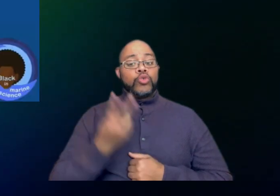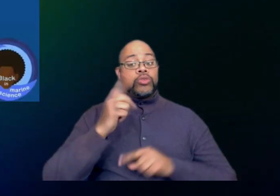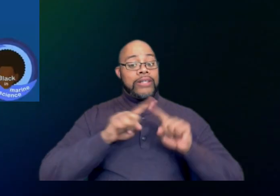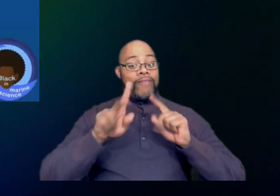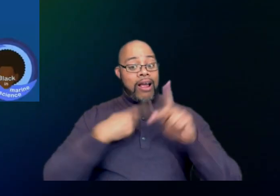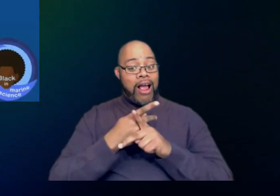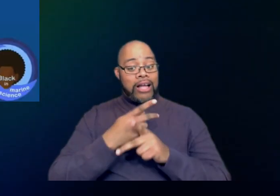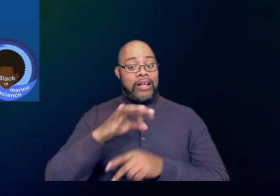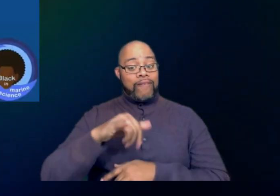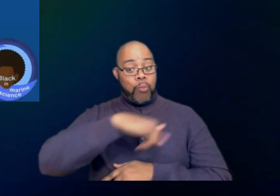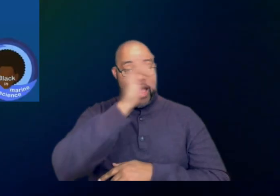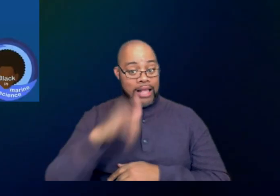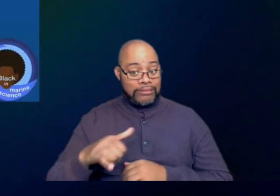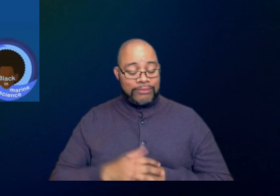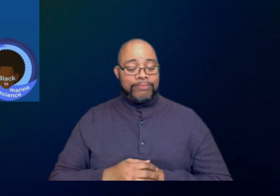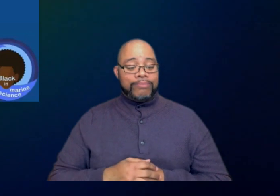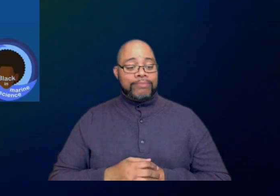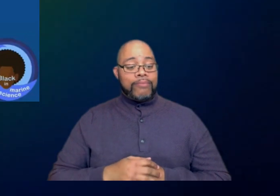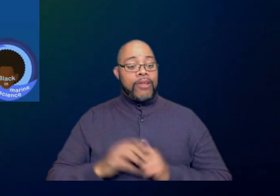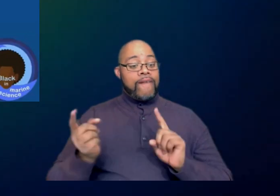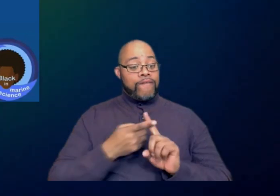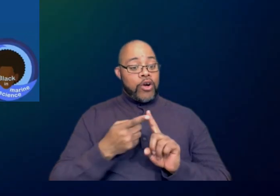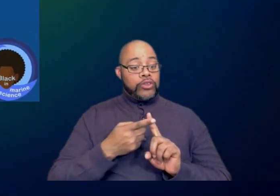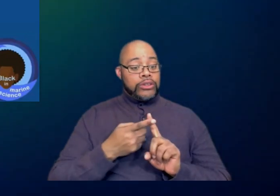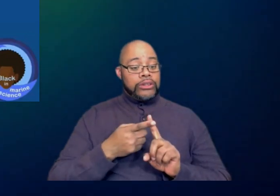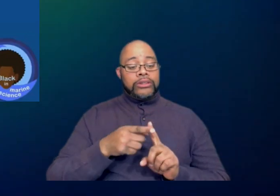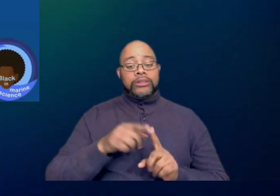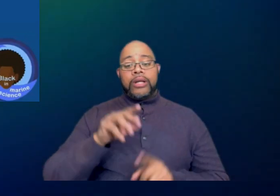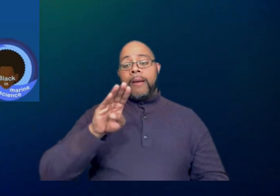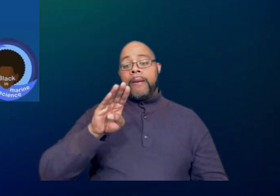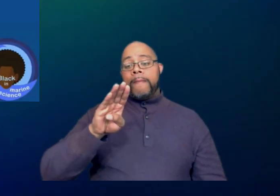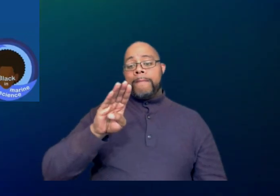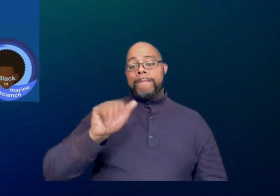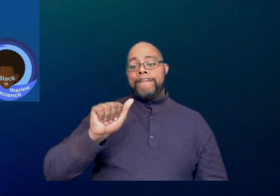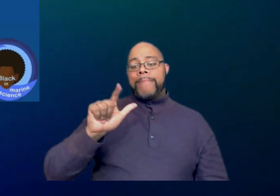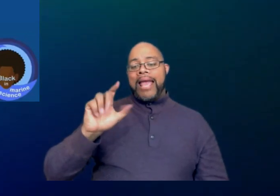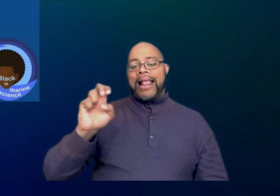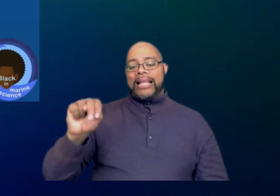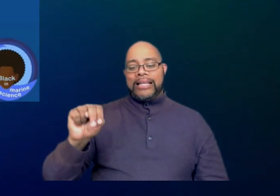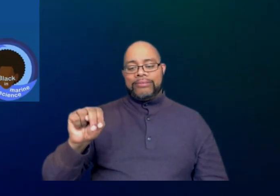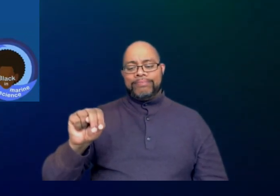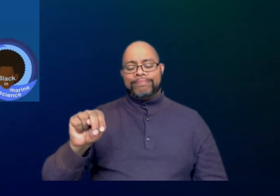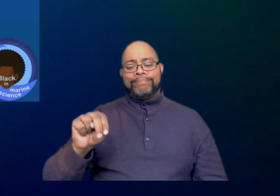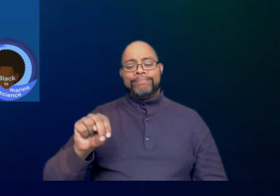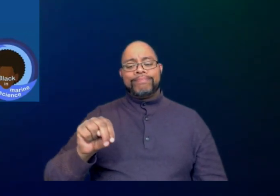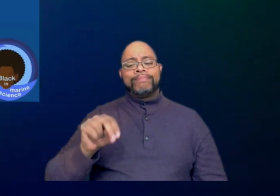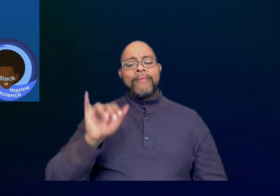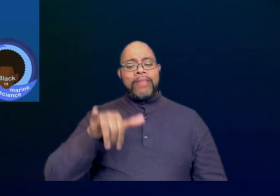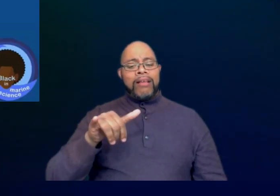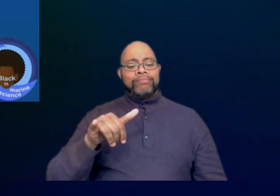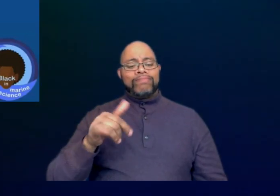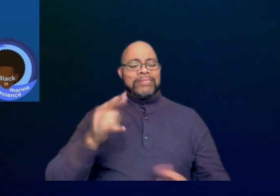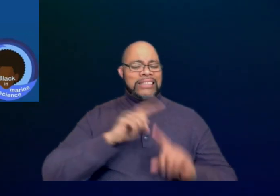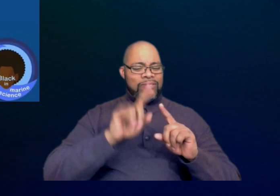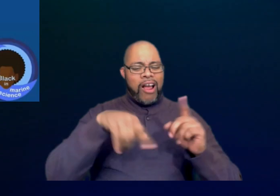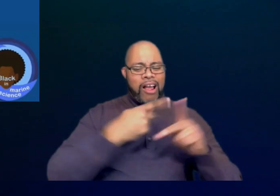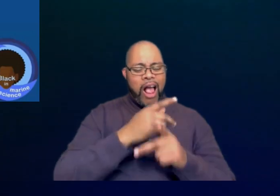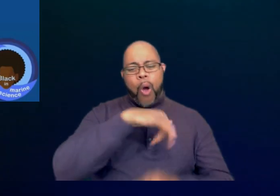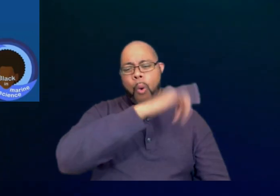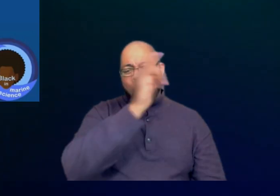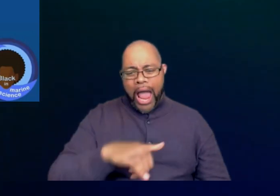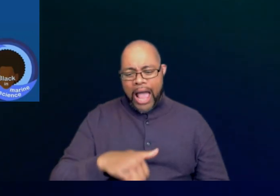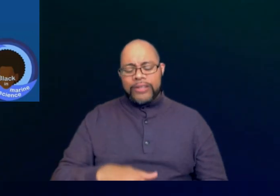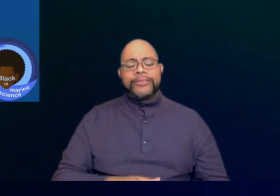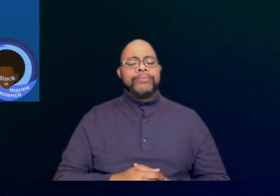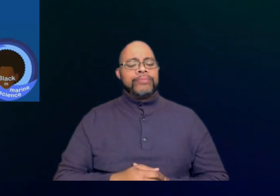There are 2 kinds of cetaceans. The first kind being mysticetes, meaning baleen. So this is going to be the